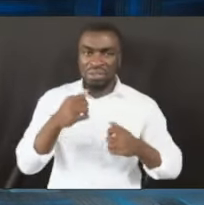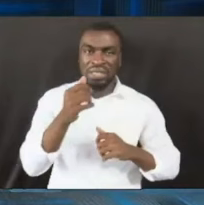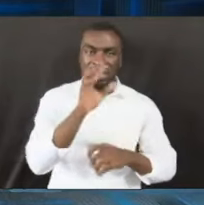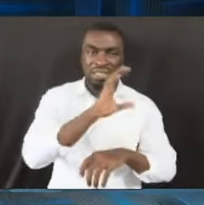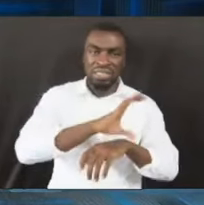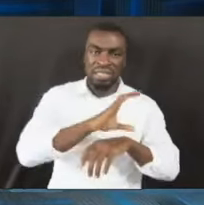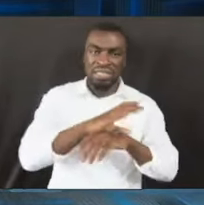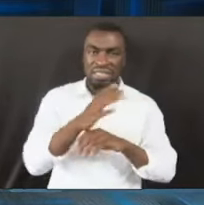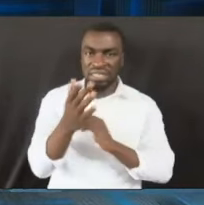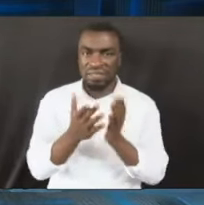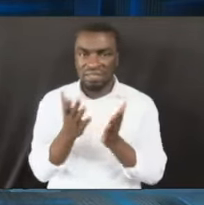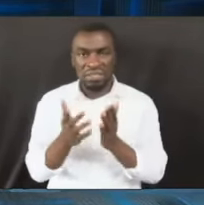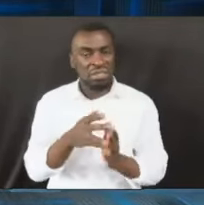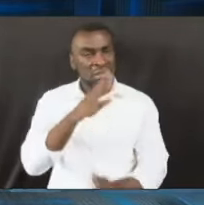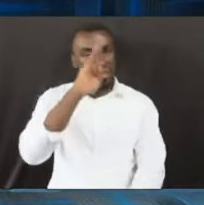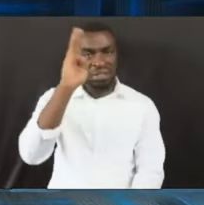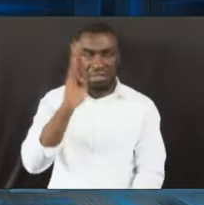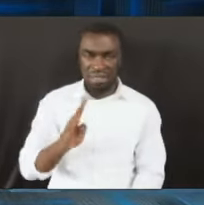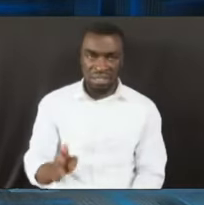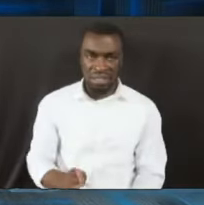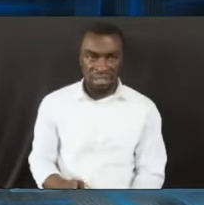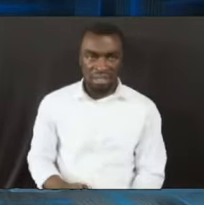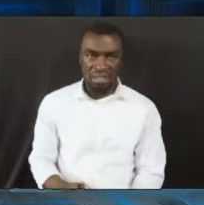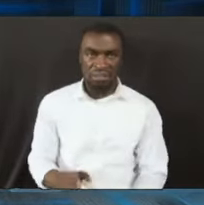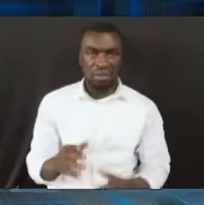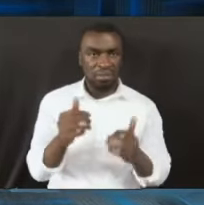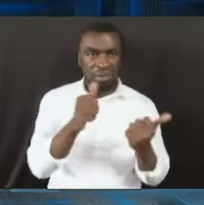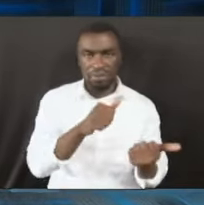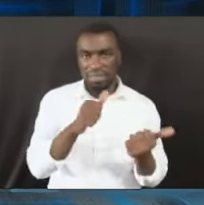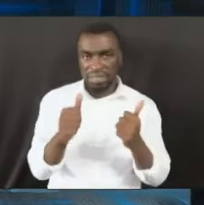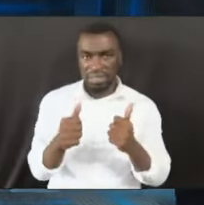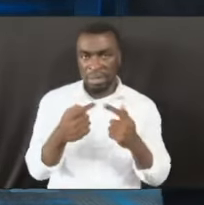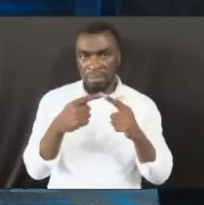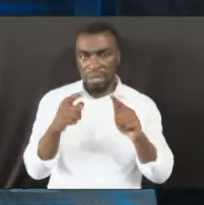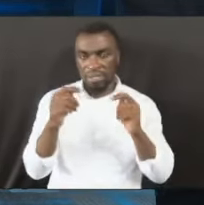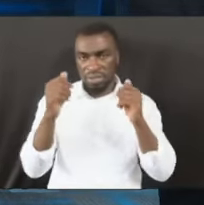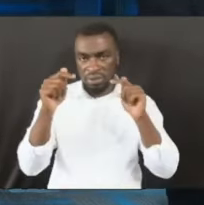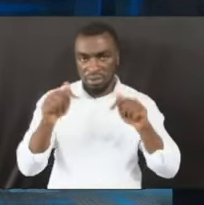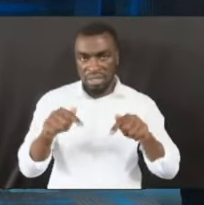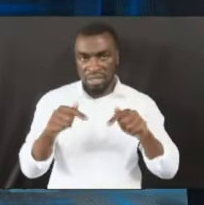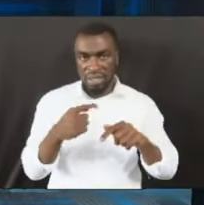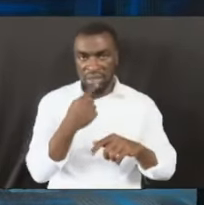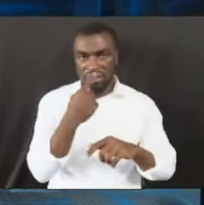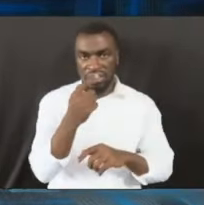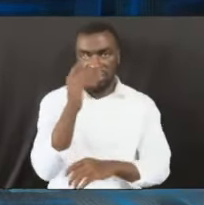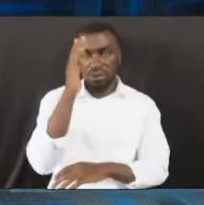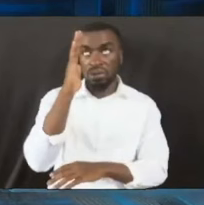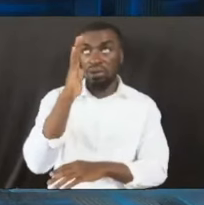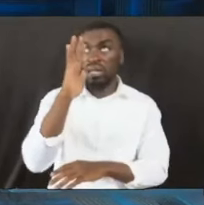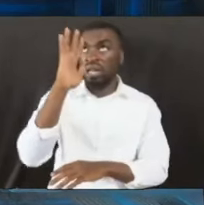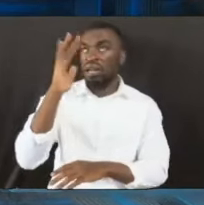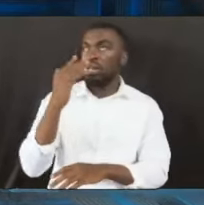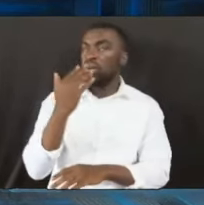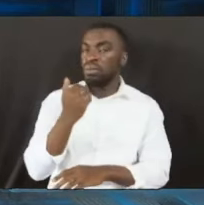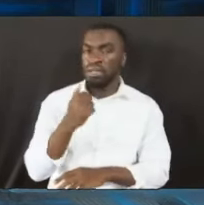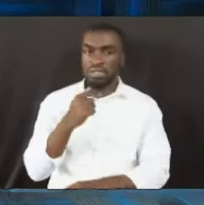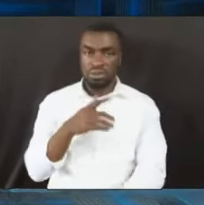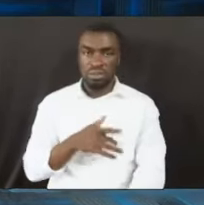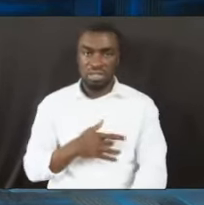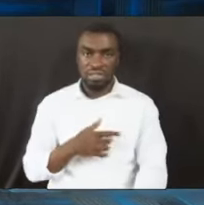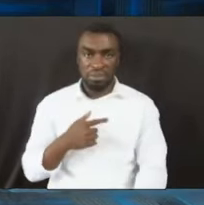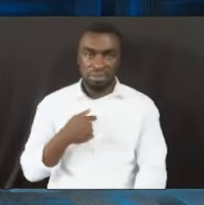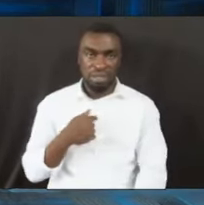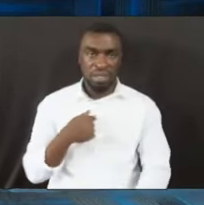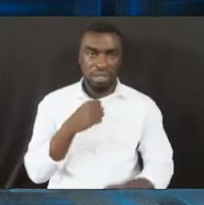baptized. But today you are telling God, I want you to touch me, I want you to work a miracle. If there is such a